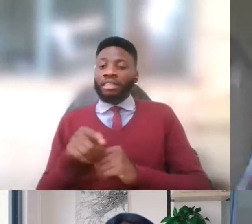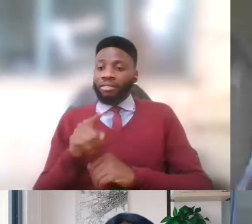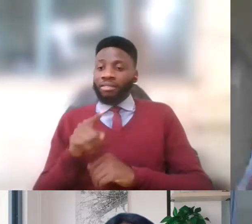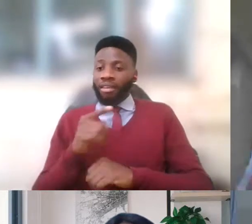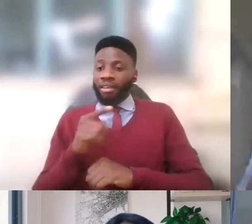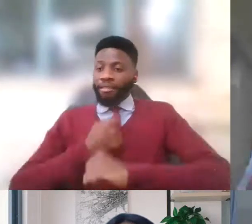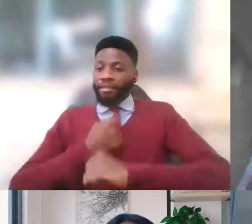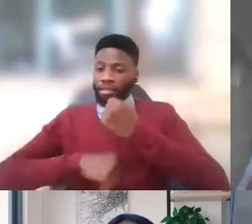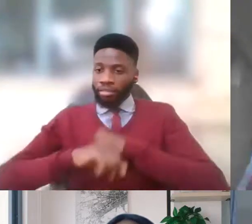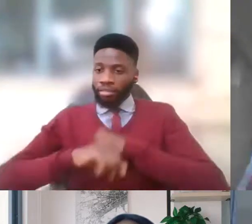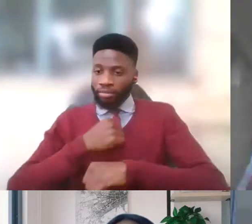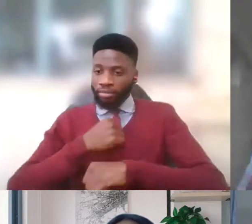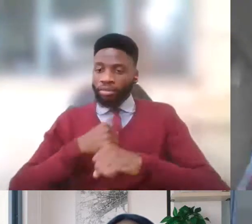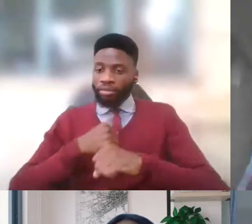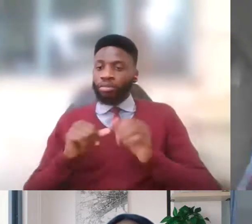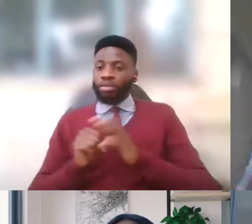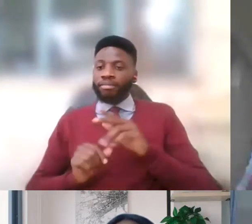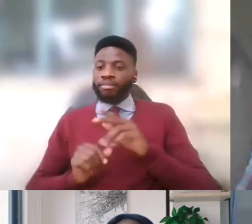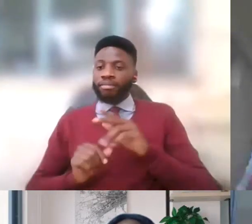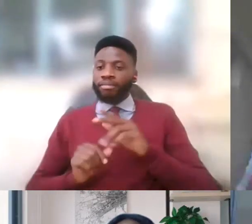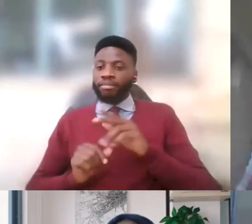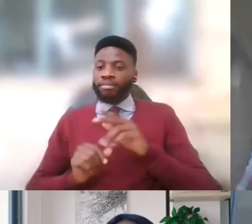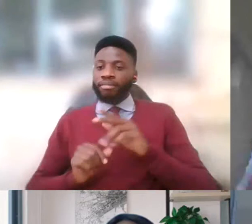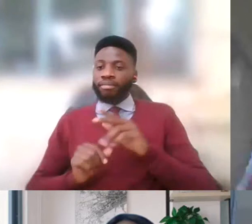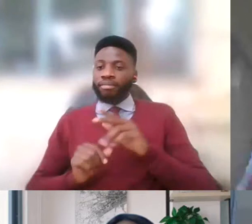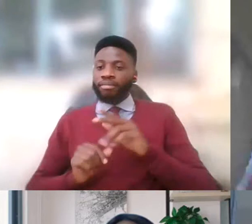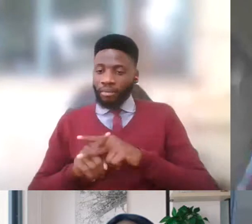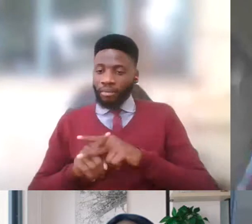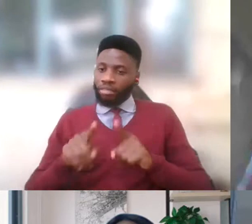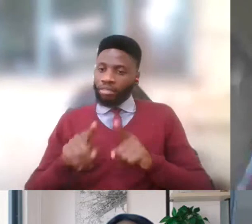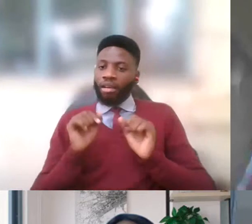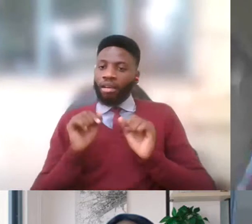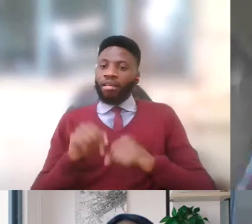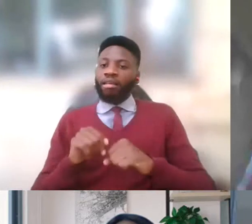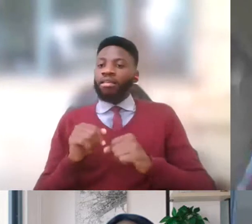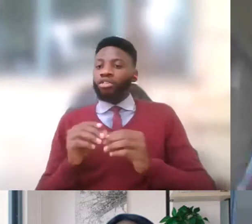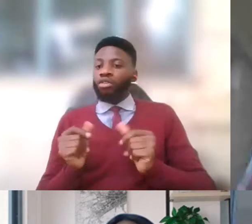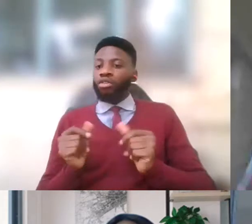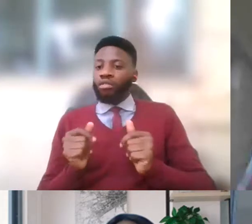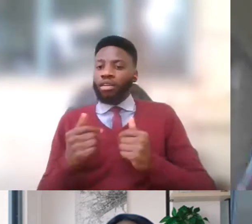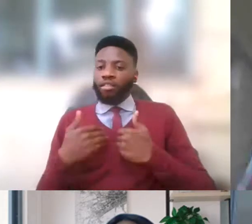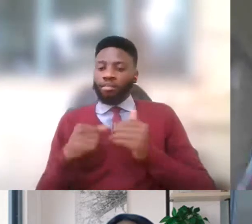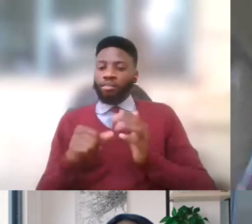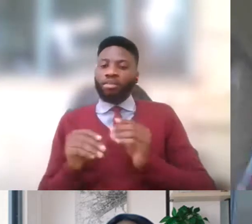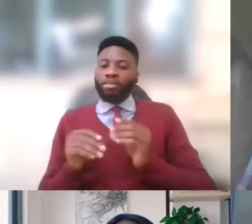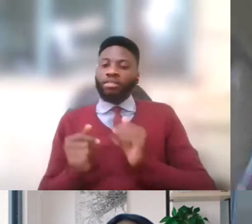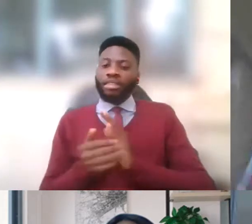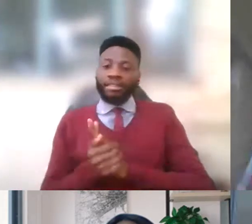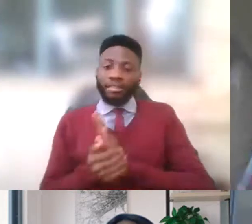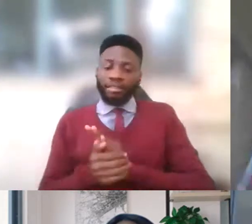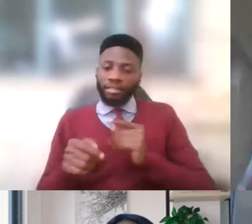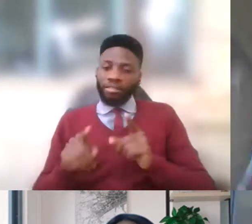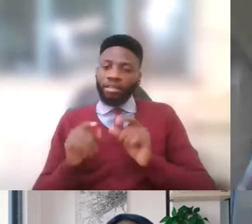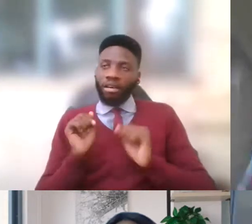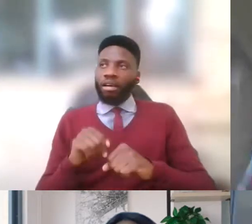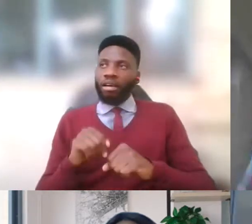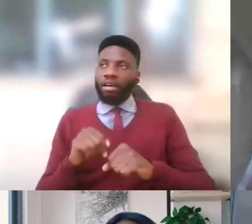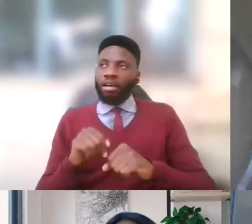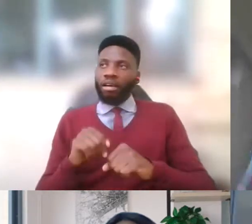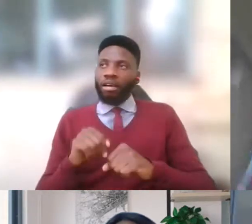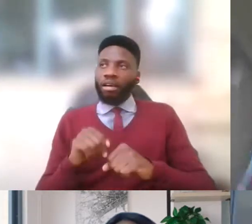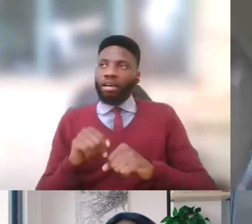working on projects. As you are learning, you need to identify projects, simple projects that you can build while you're in school. Maybe collaborate with people to build those